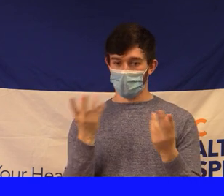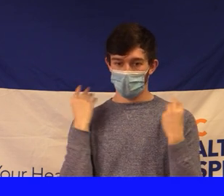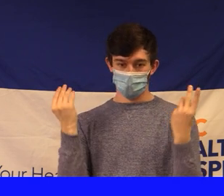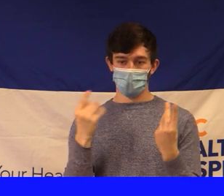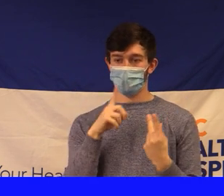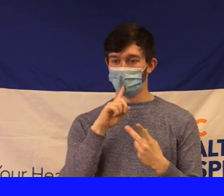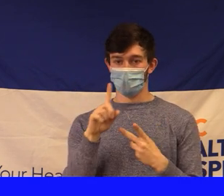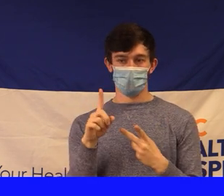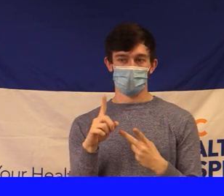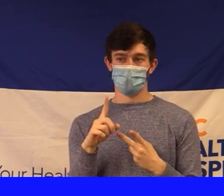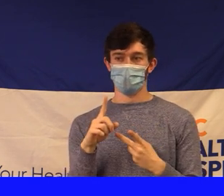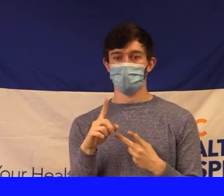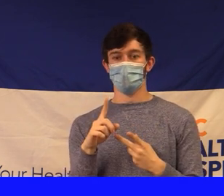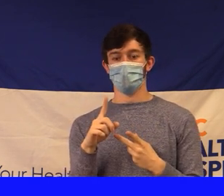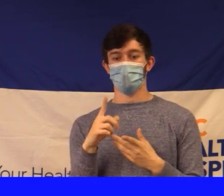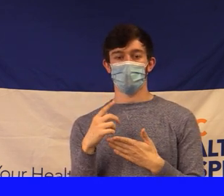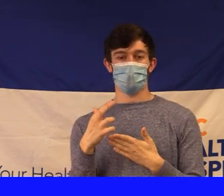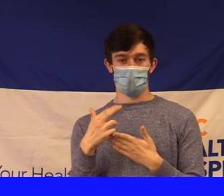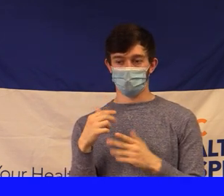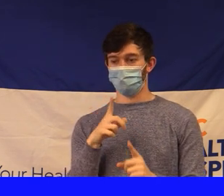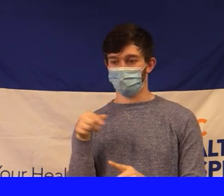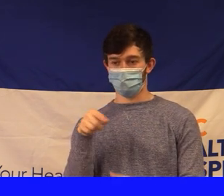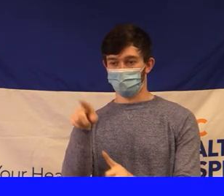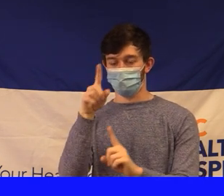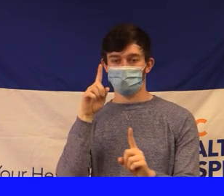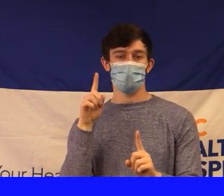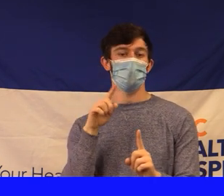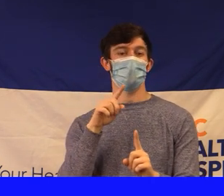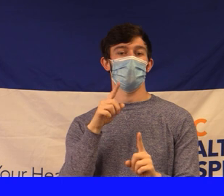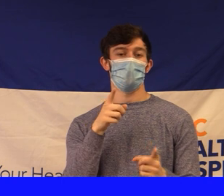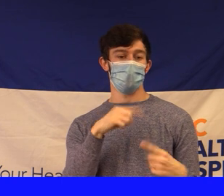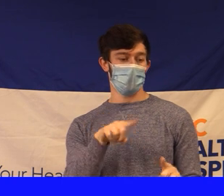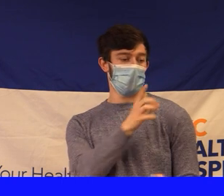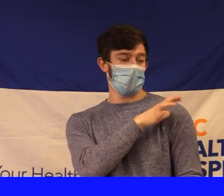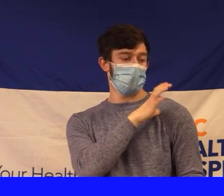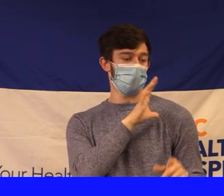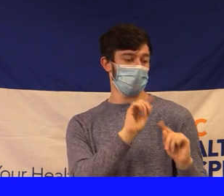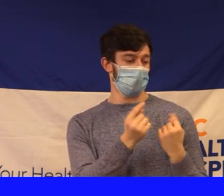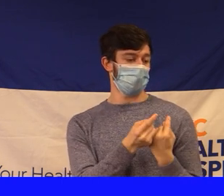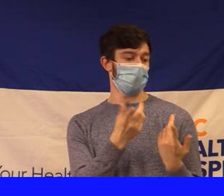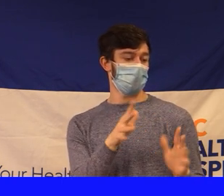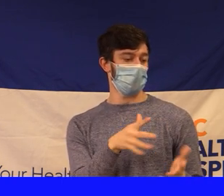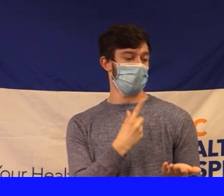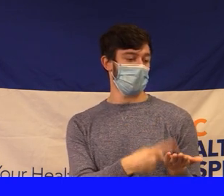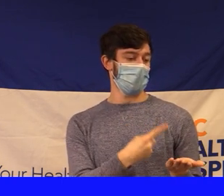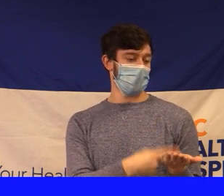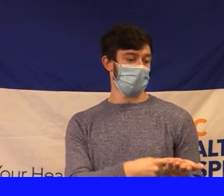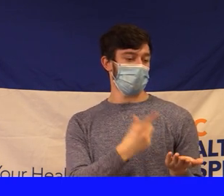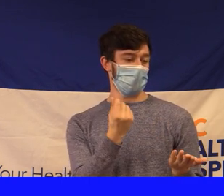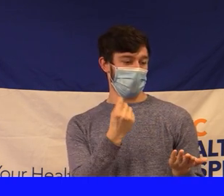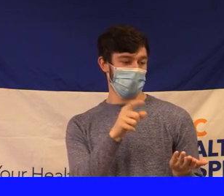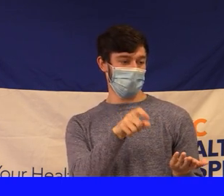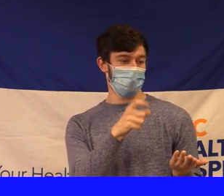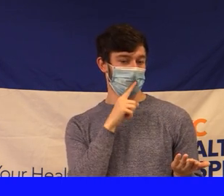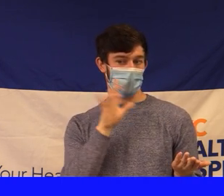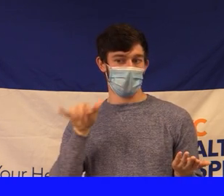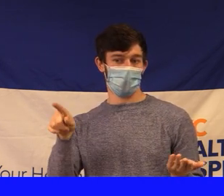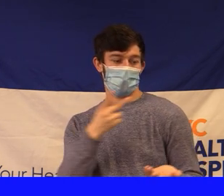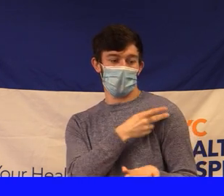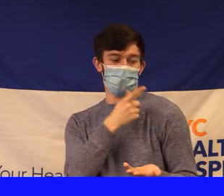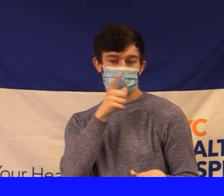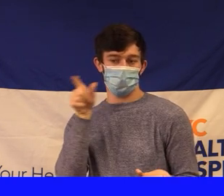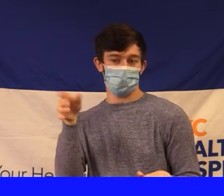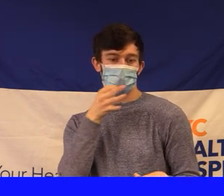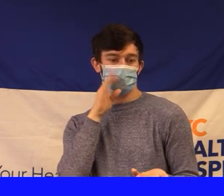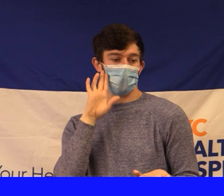is routed during the time that the clinical teams are discussing the patient's care and what's needed for them.